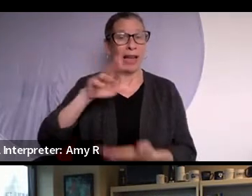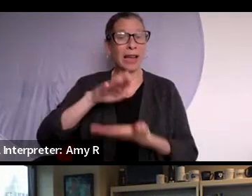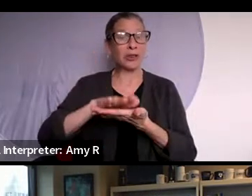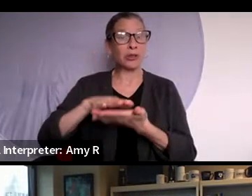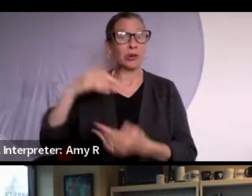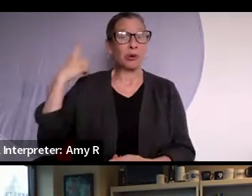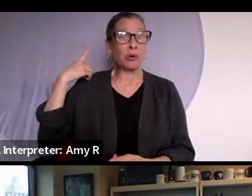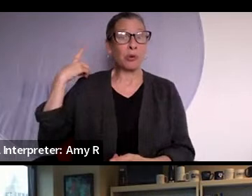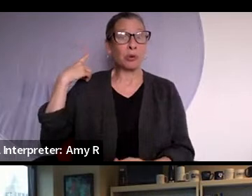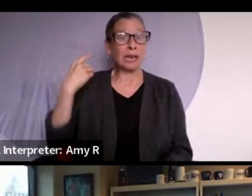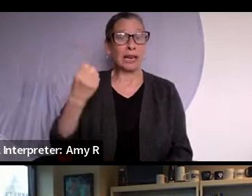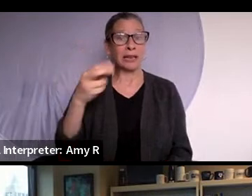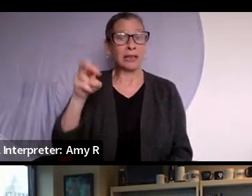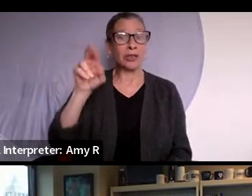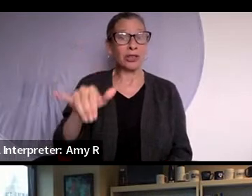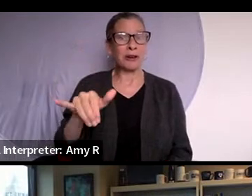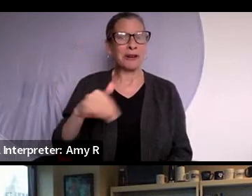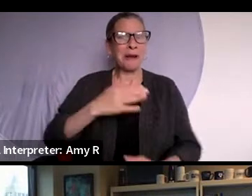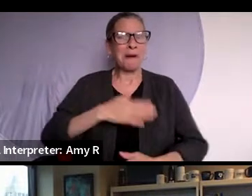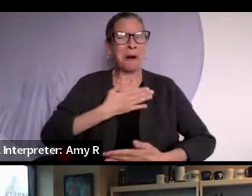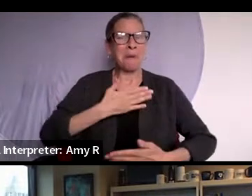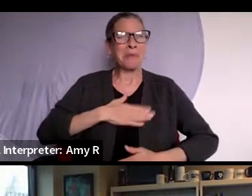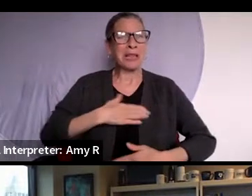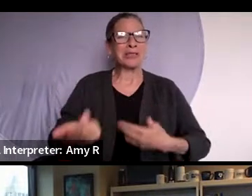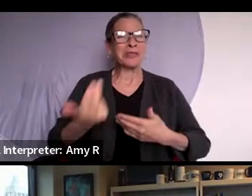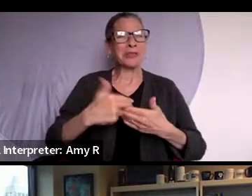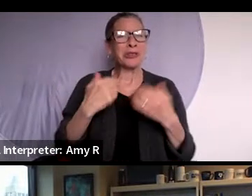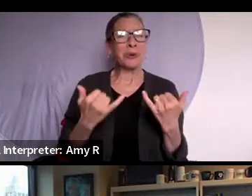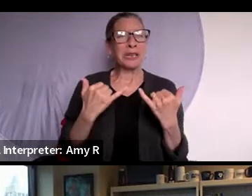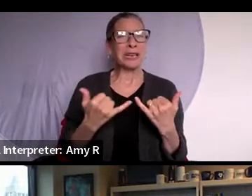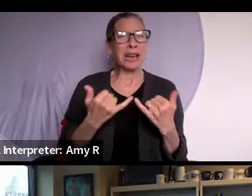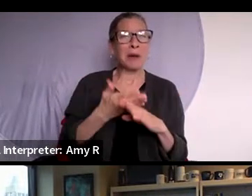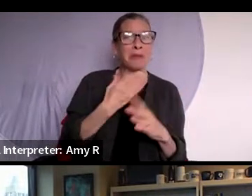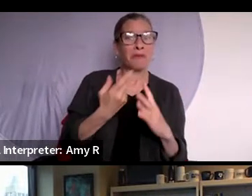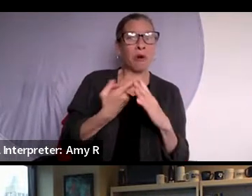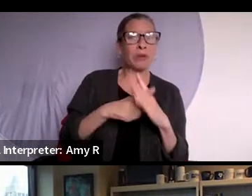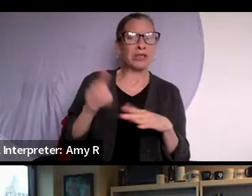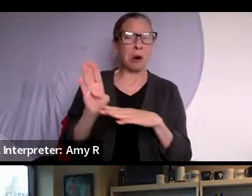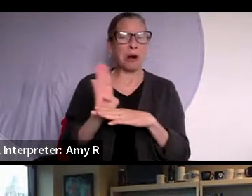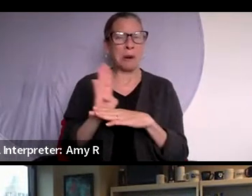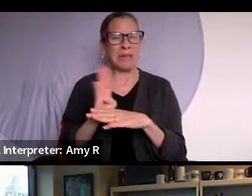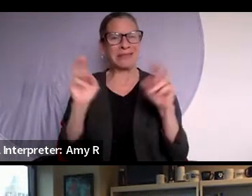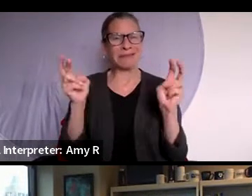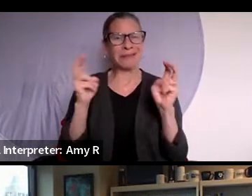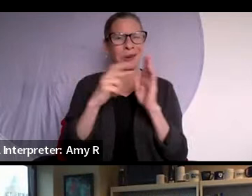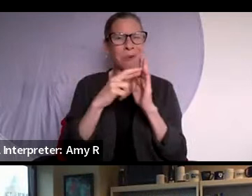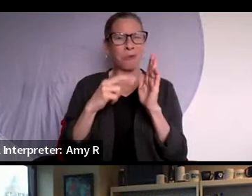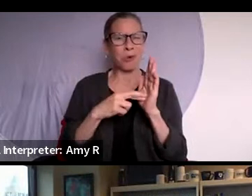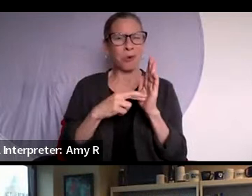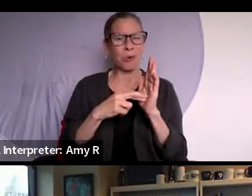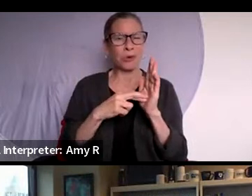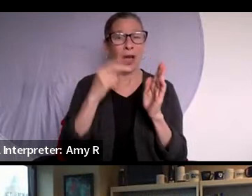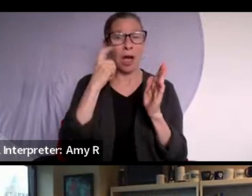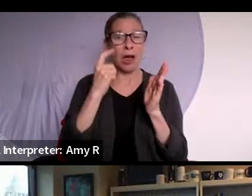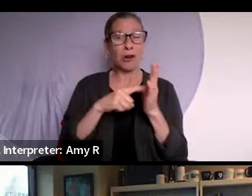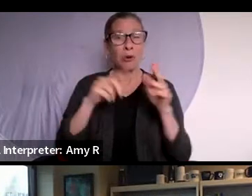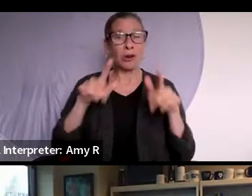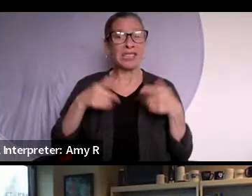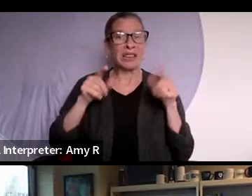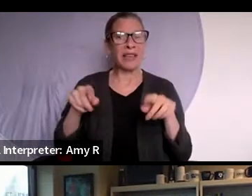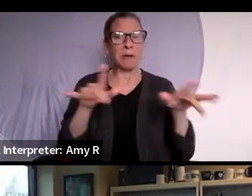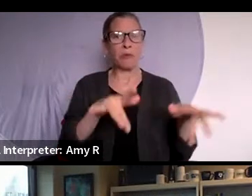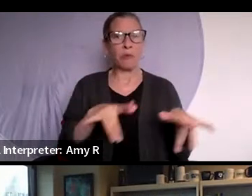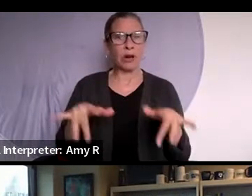are pleased you could join us today. Before we get started, a few housekeeping items. Please note that this event is being